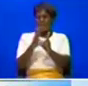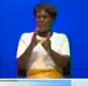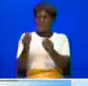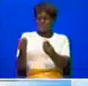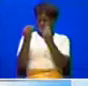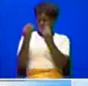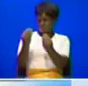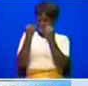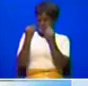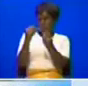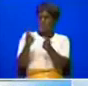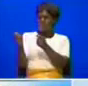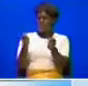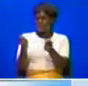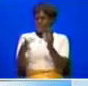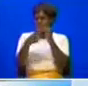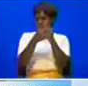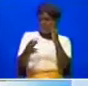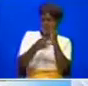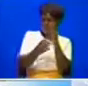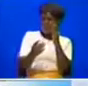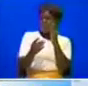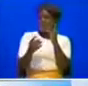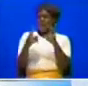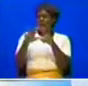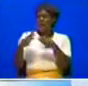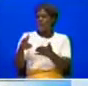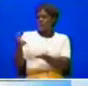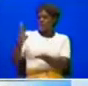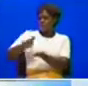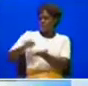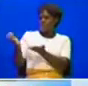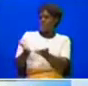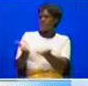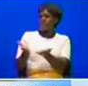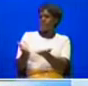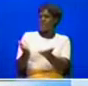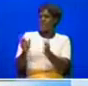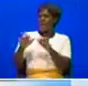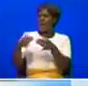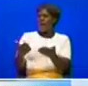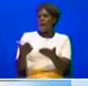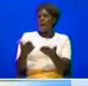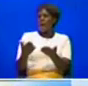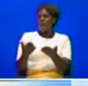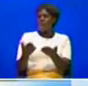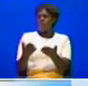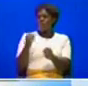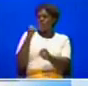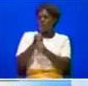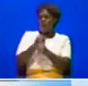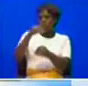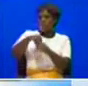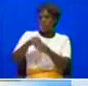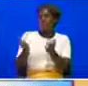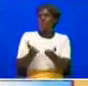of knowledge from managerial skills, from the way you're supposed to register your businesses, the way you're supposed to carry yourself within the business.